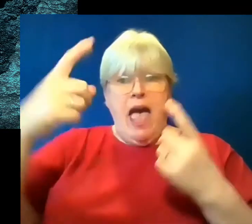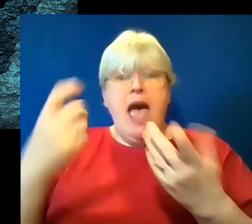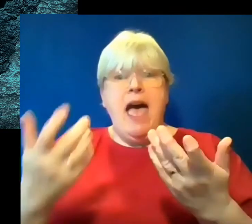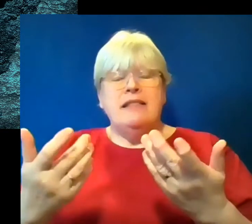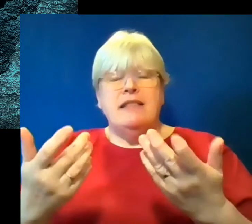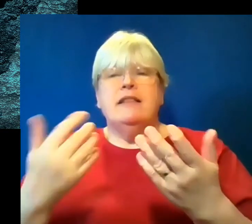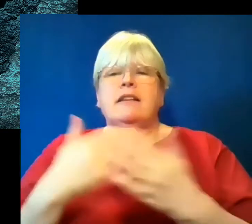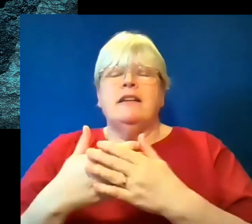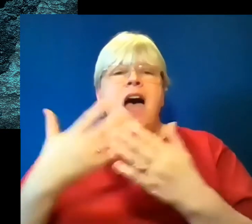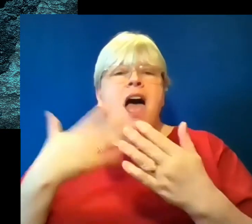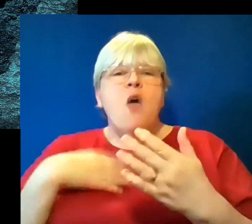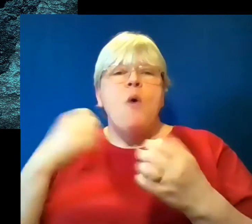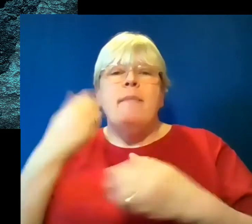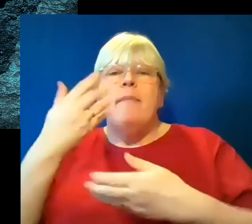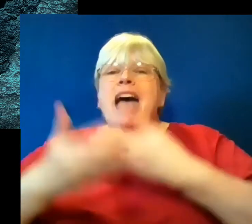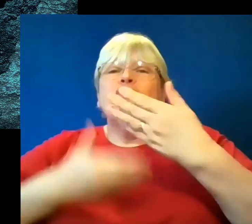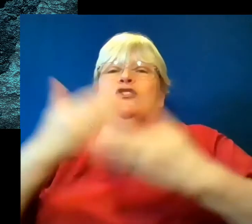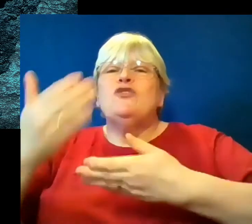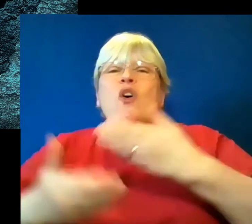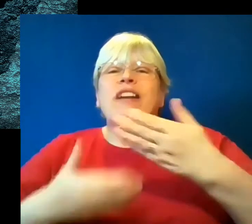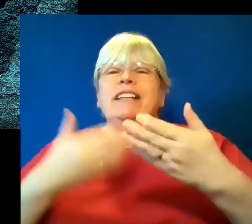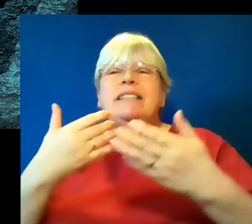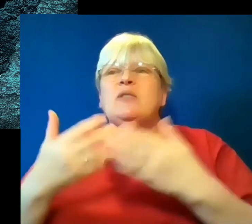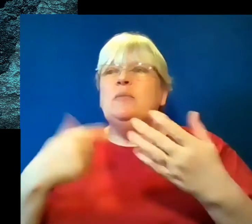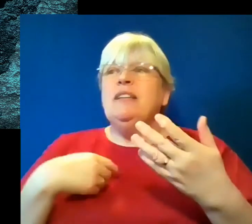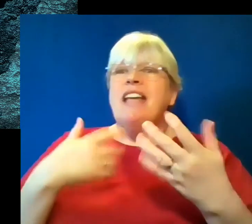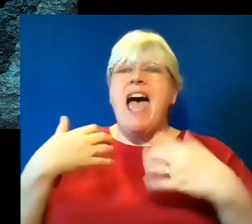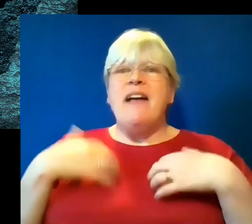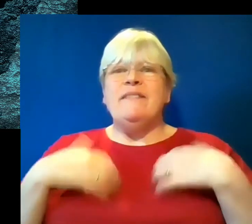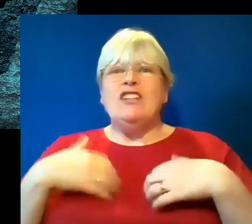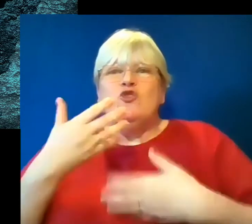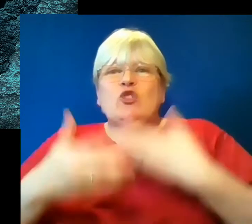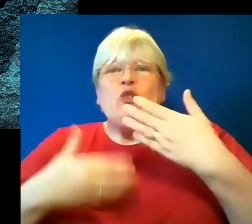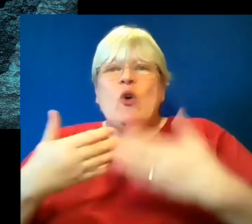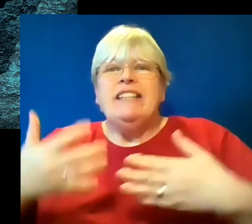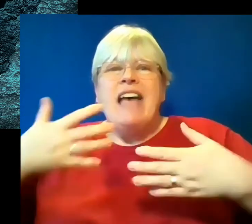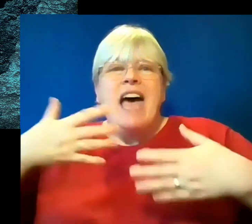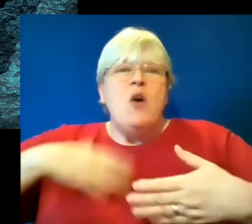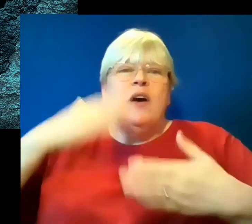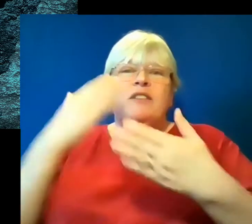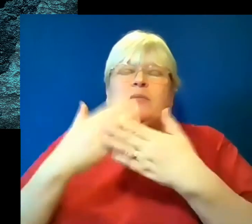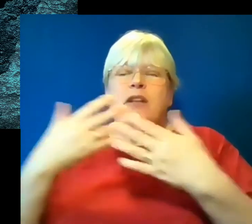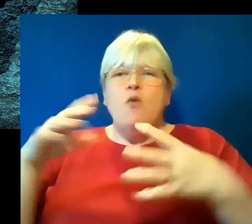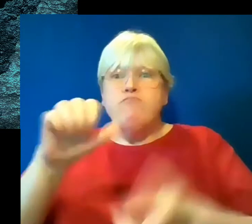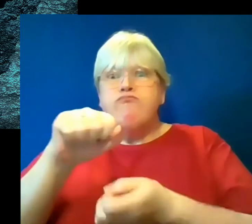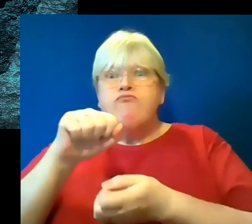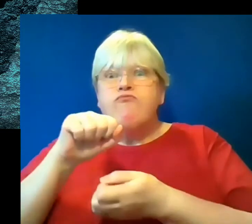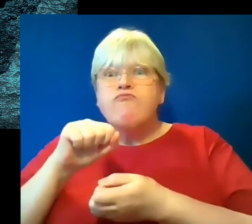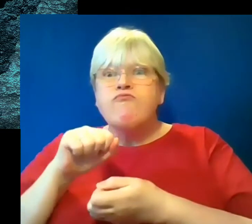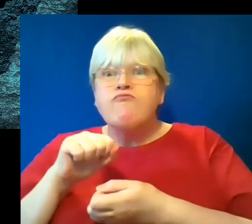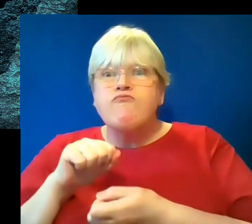my stories, they are wildly unlikely adventure stories, and I want them to be the kind of story that, you know, grabs you by the wrist and won't let you